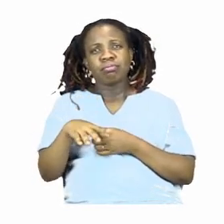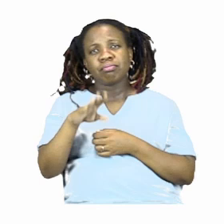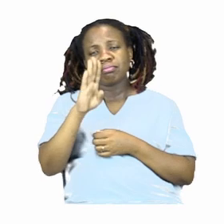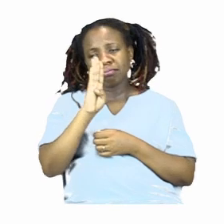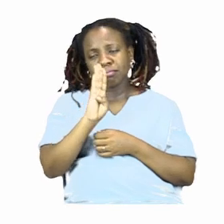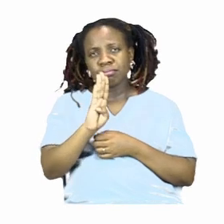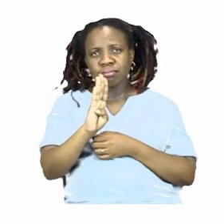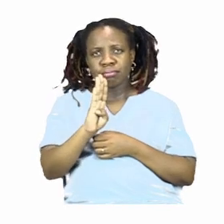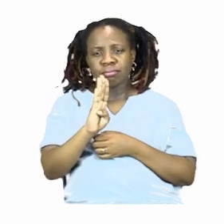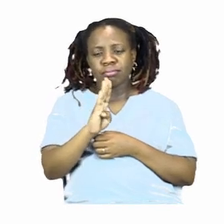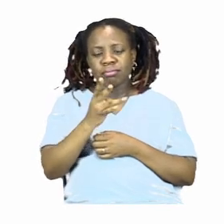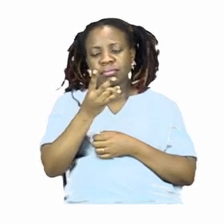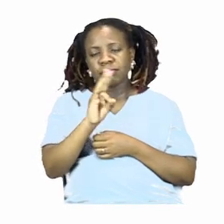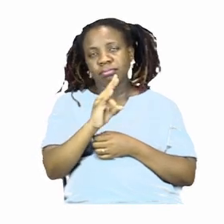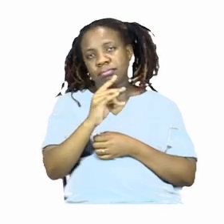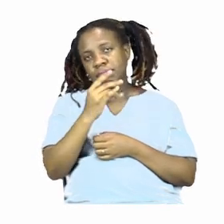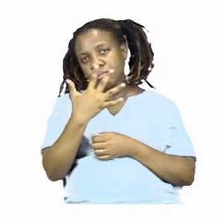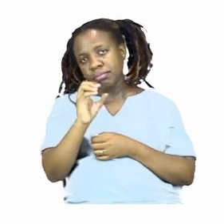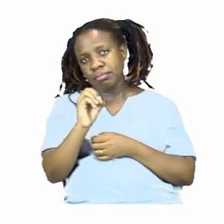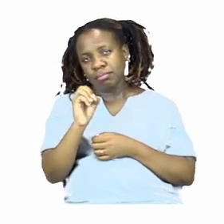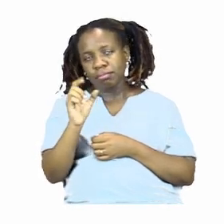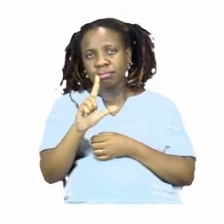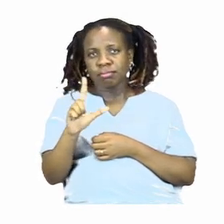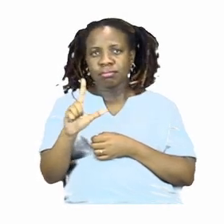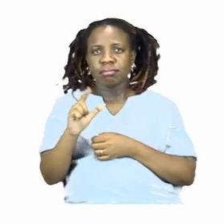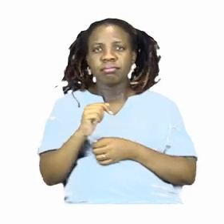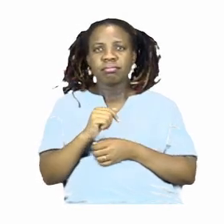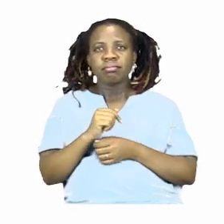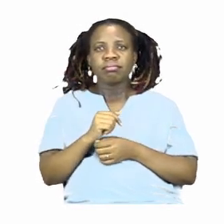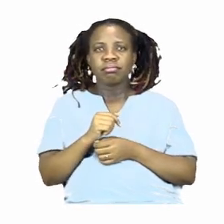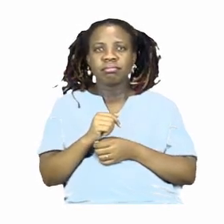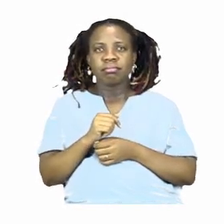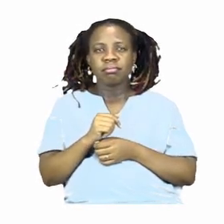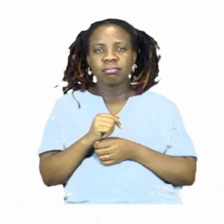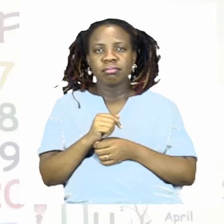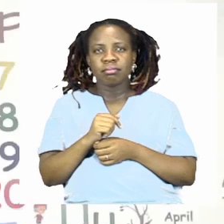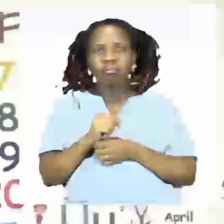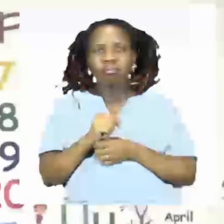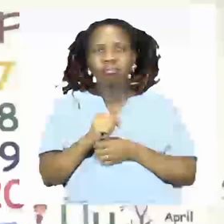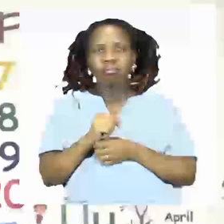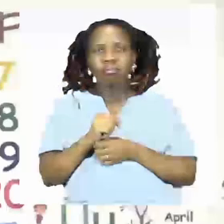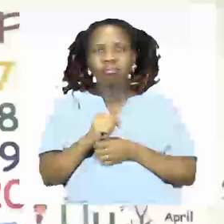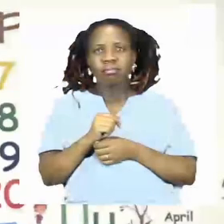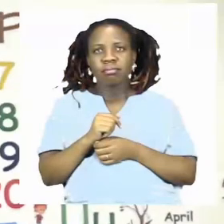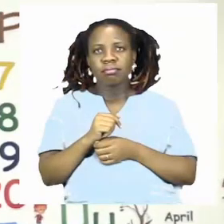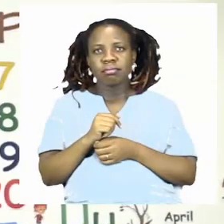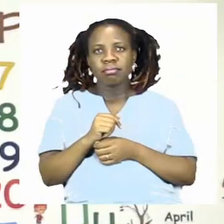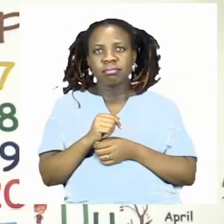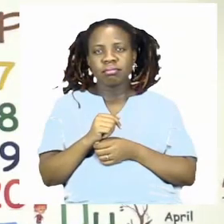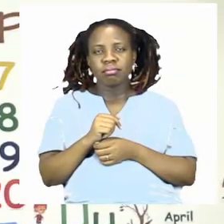be B with 750 liters. Now, this one I did on the board, so let's quickly